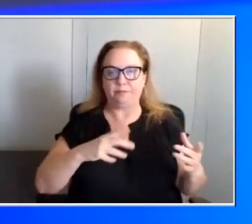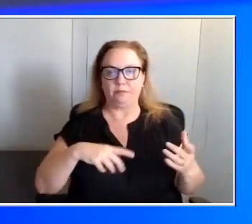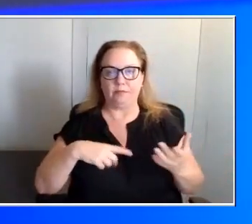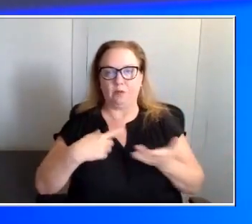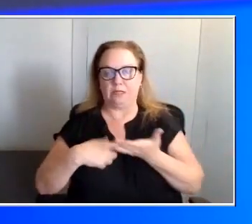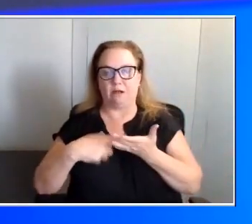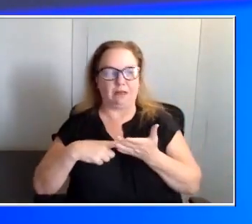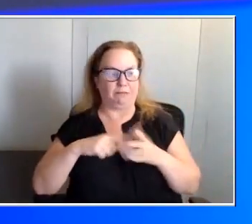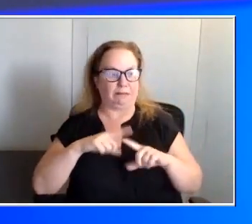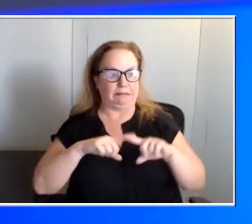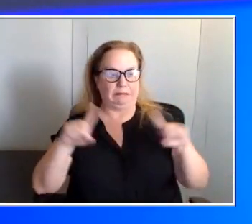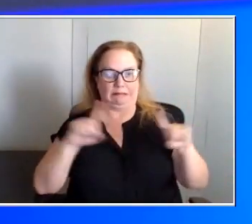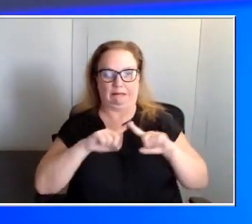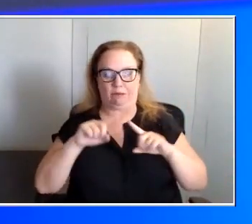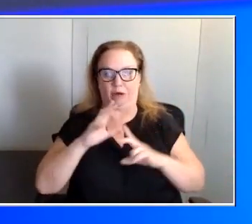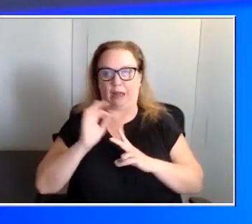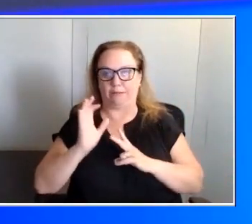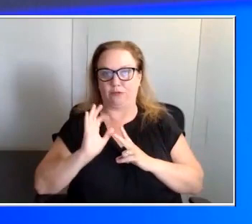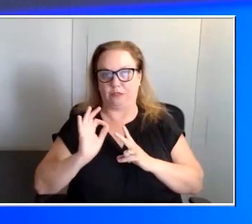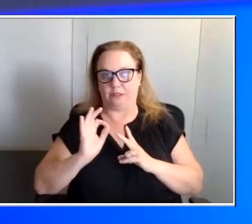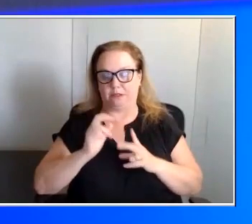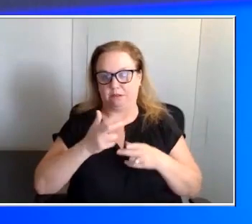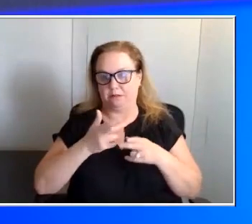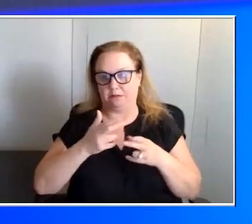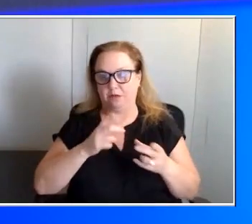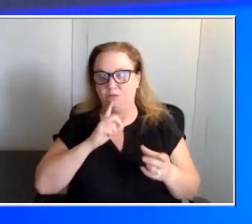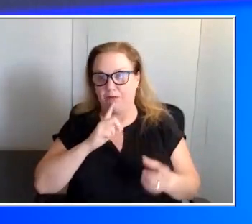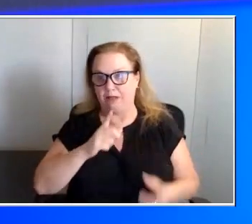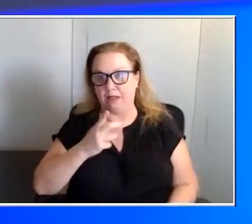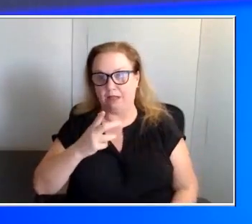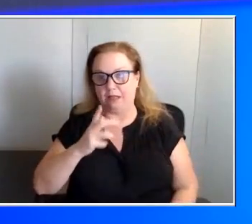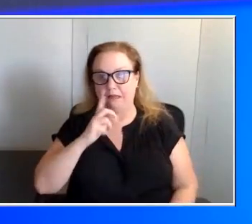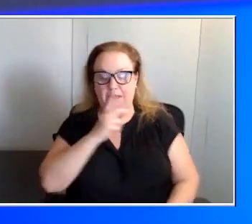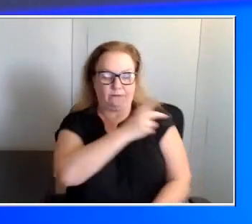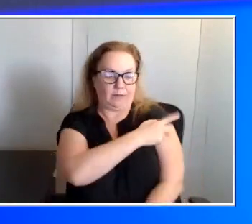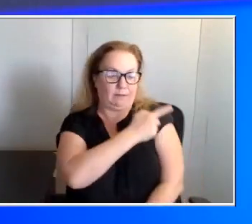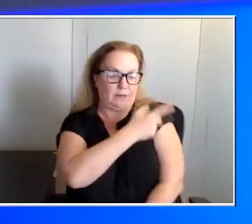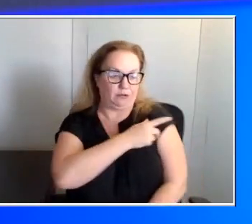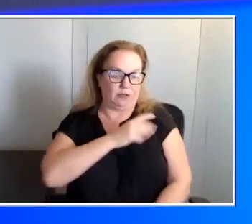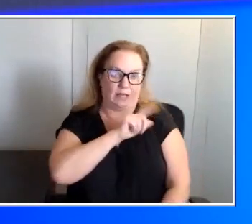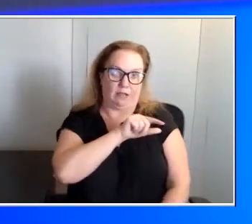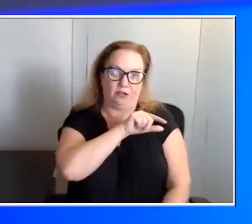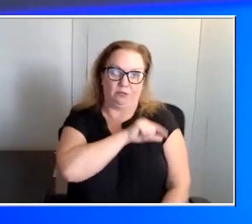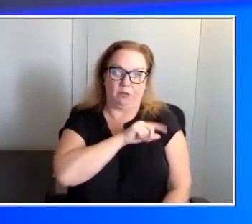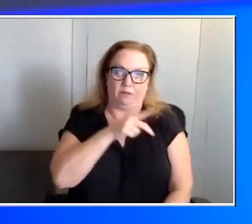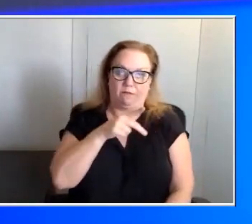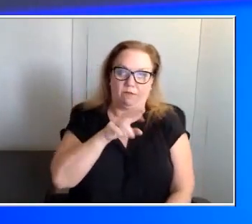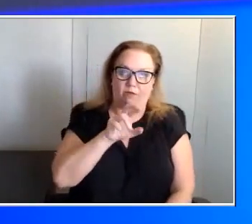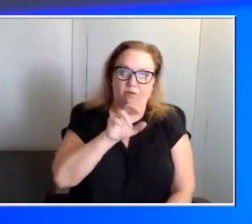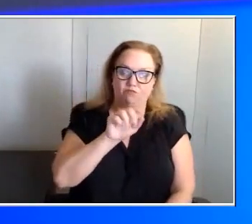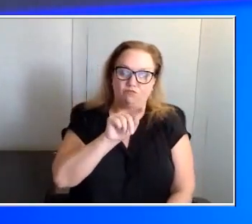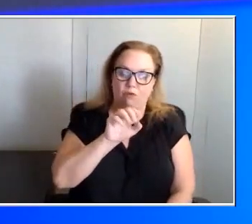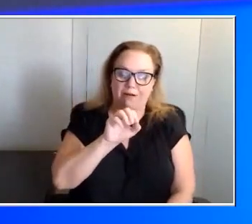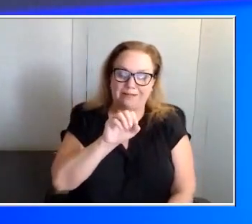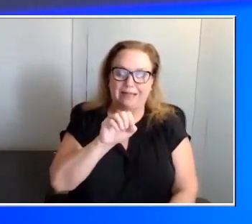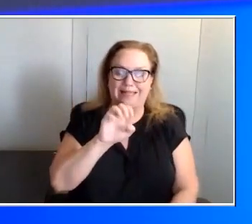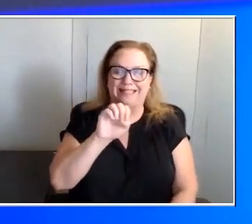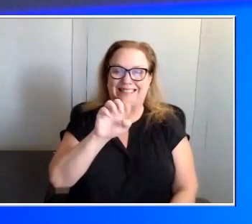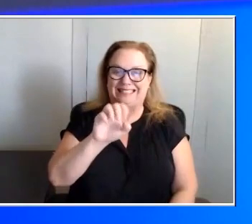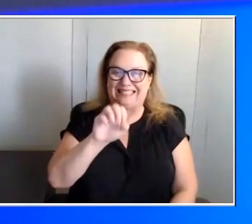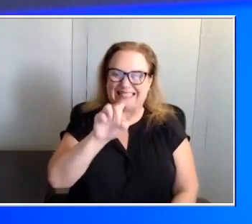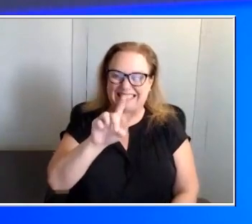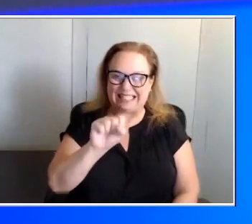So just sort of very quickly, if a patient is eligible for prostate seed treatment, that's just a